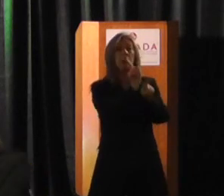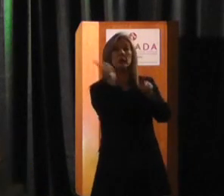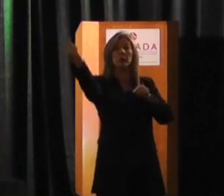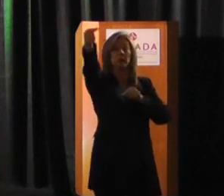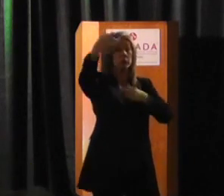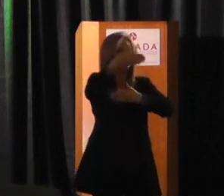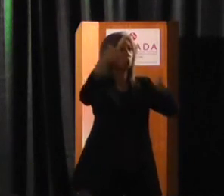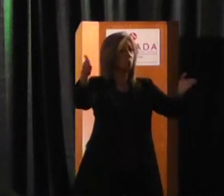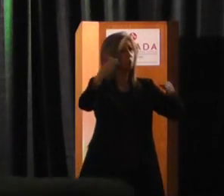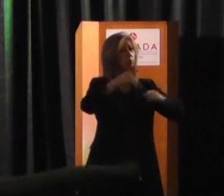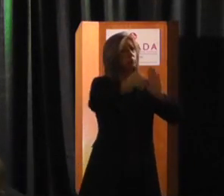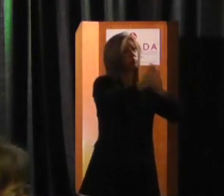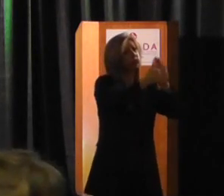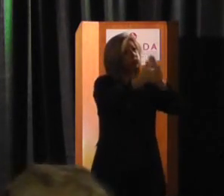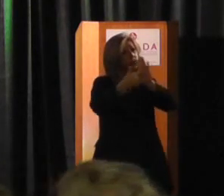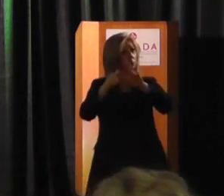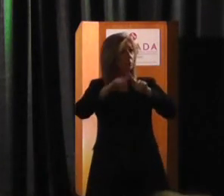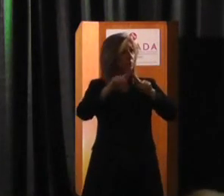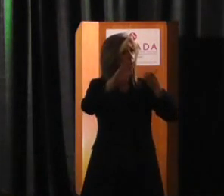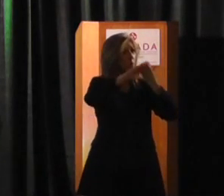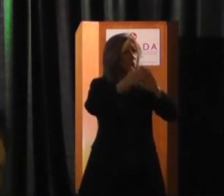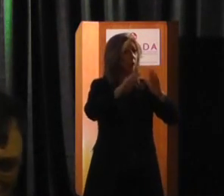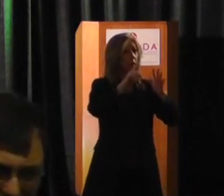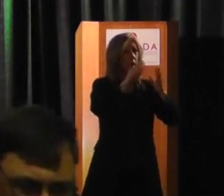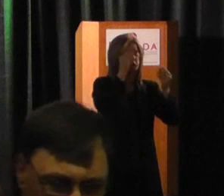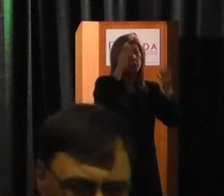still open with the community information fair, so make sure you check